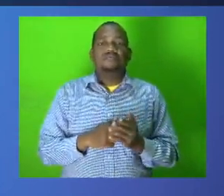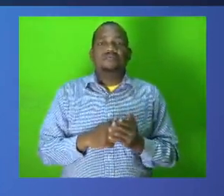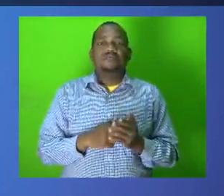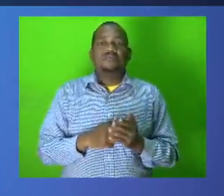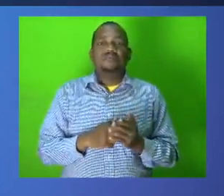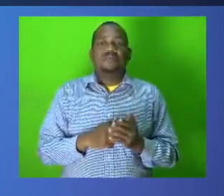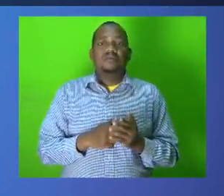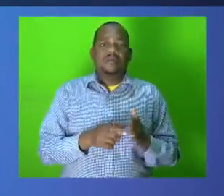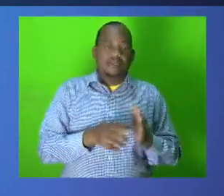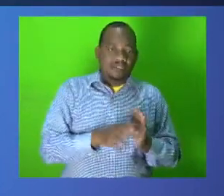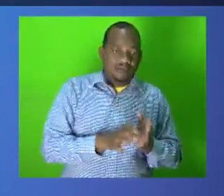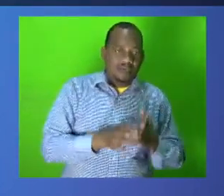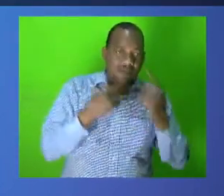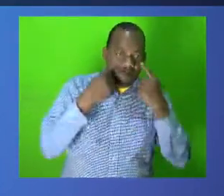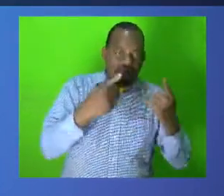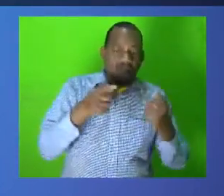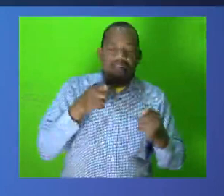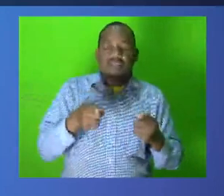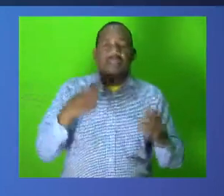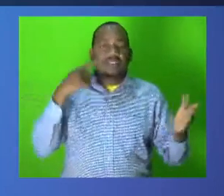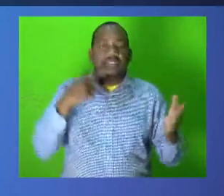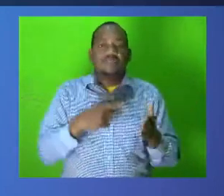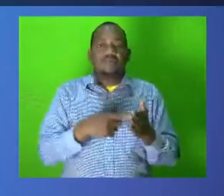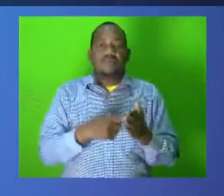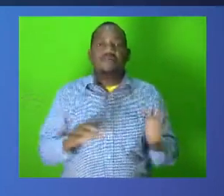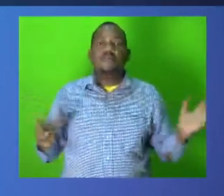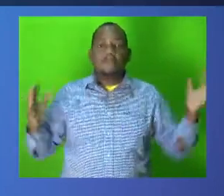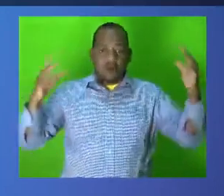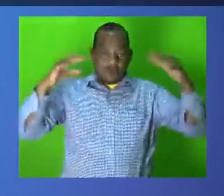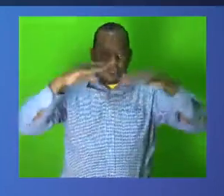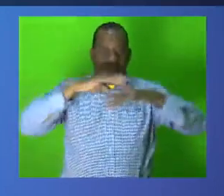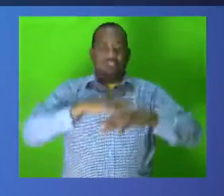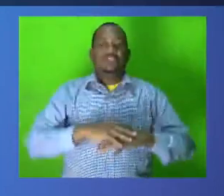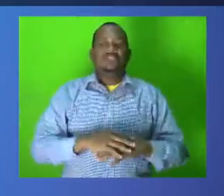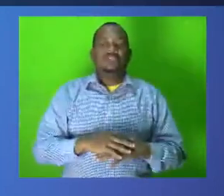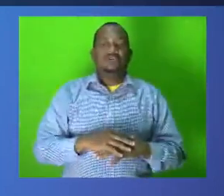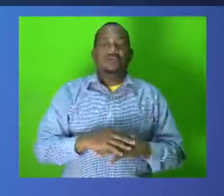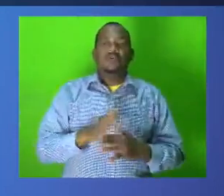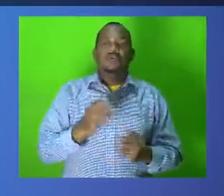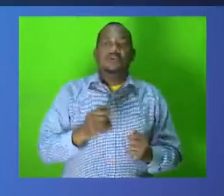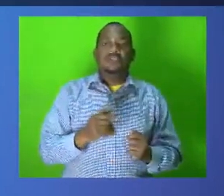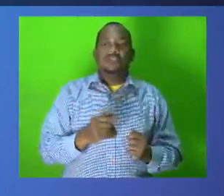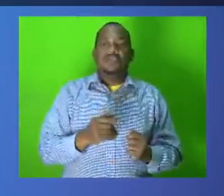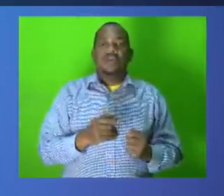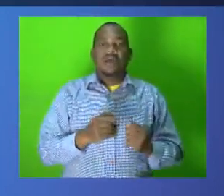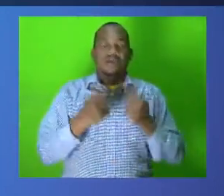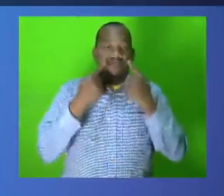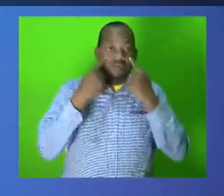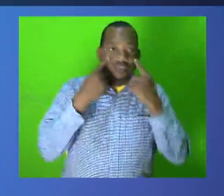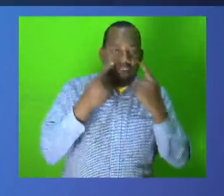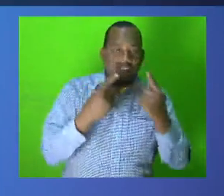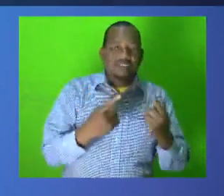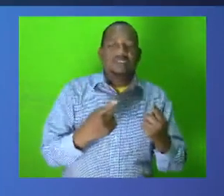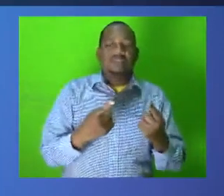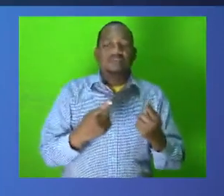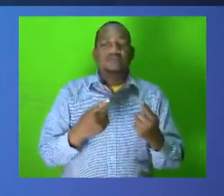and the viewers, is a population sensor, which is dealing with the number of people.